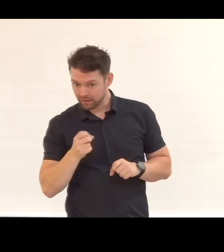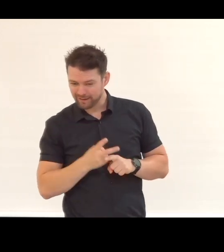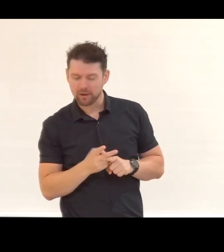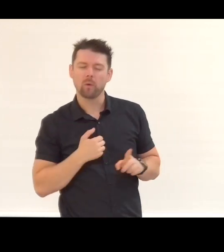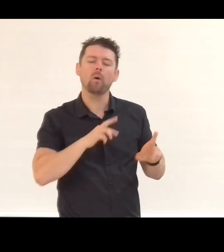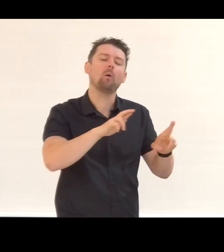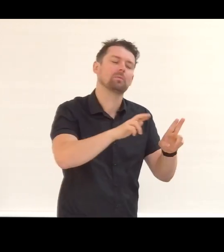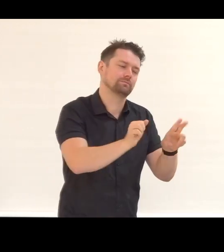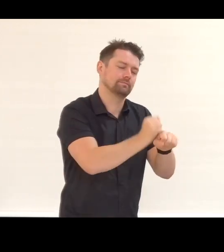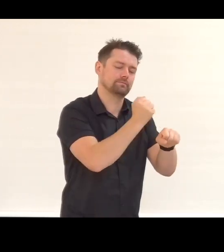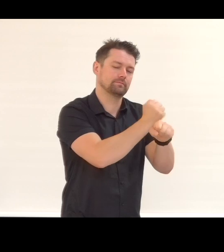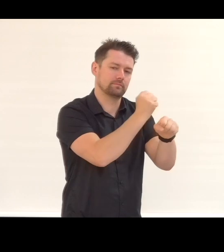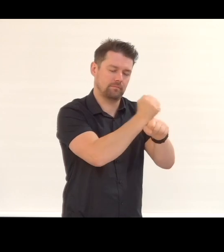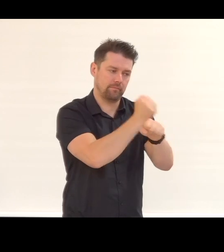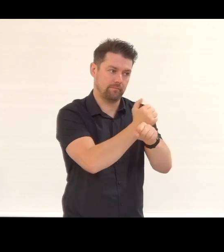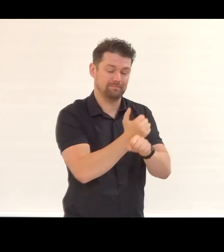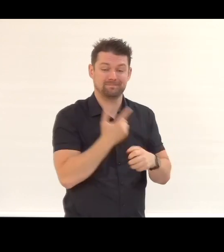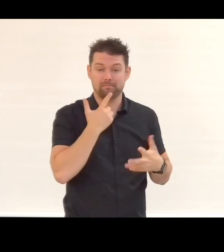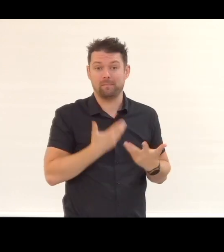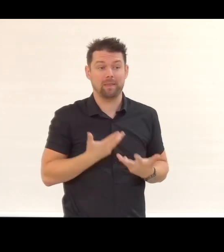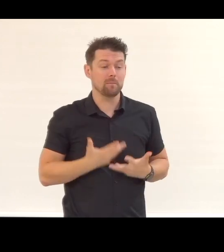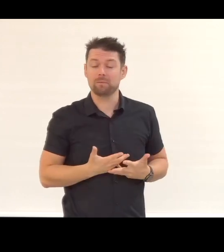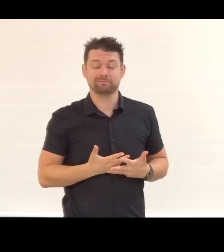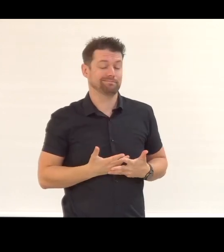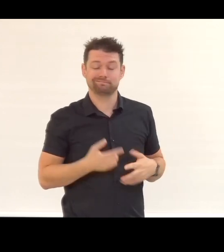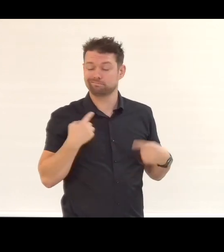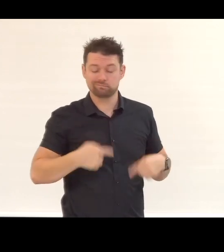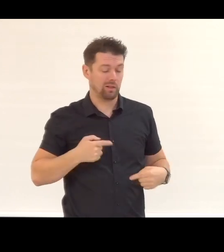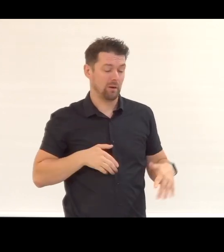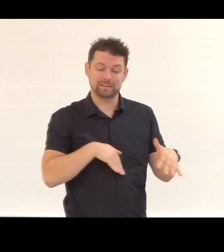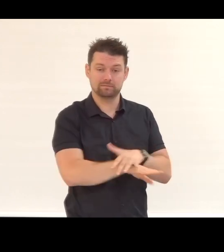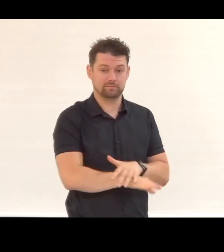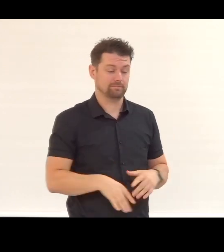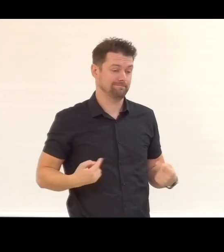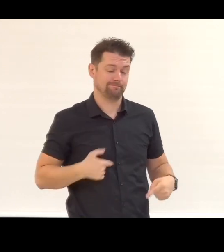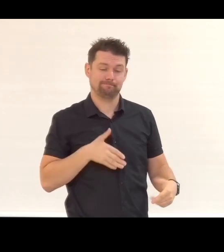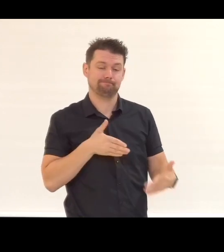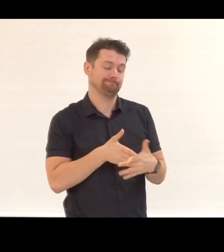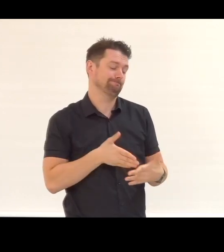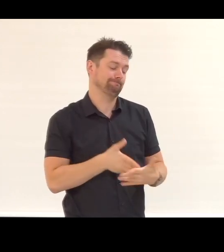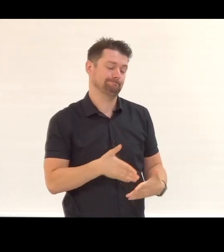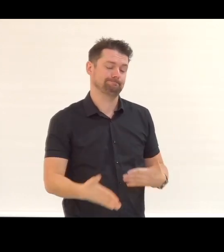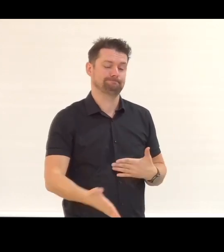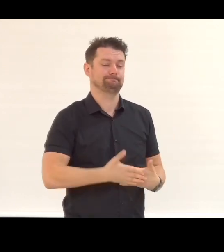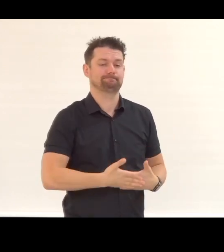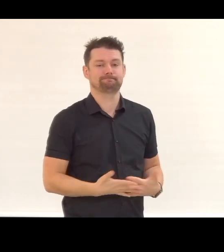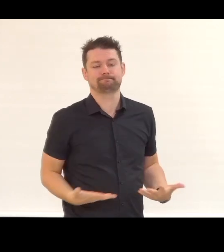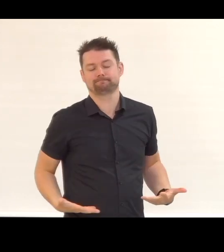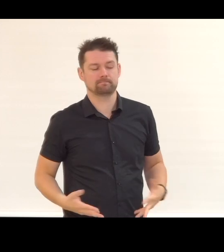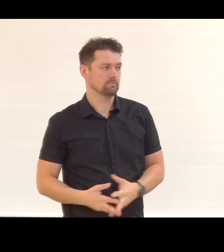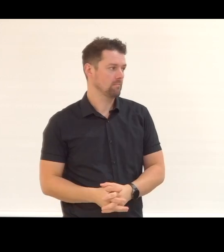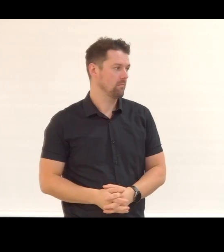some improvements on HAB. But at this moment, it's just they are literally just waiting, negotiating, and we are not allowed to go there